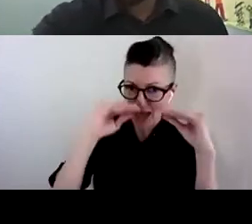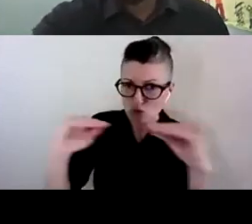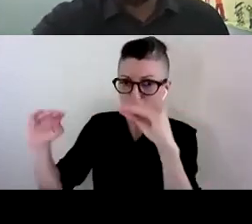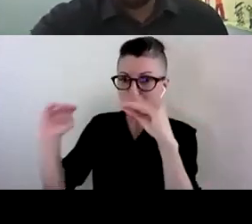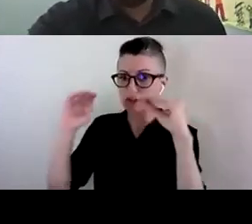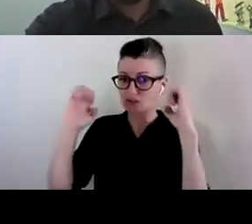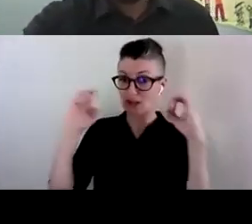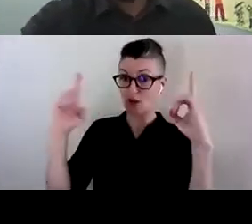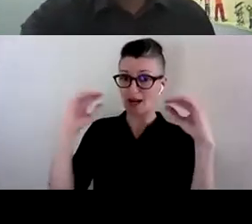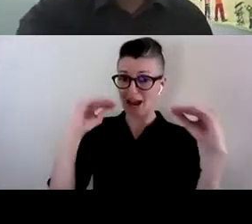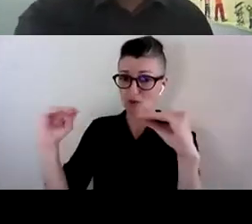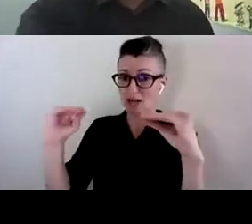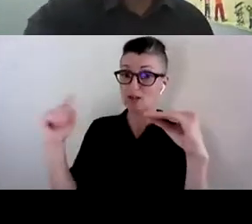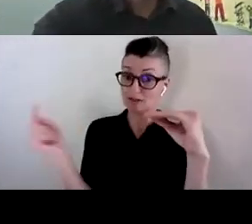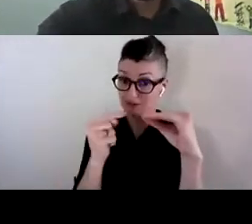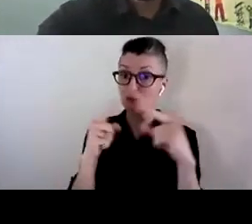To me,